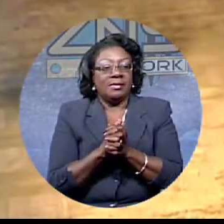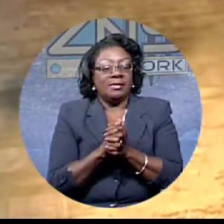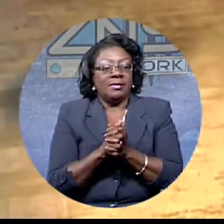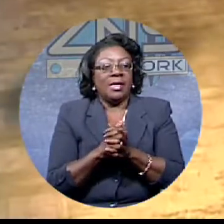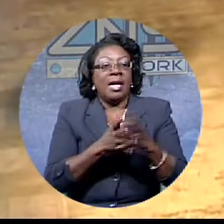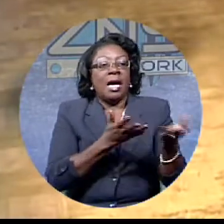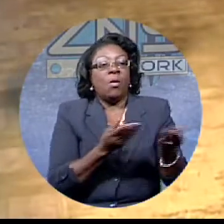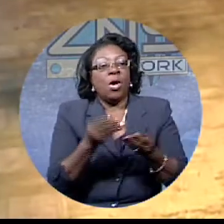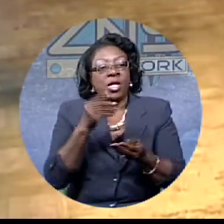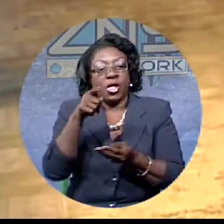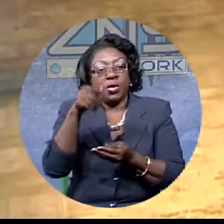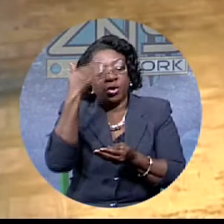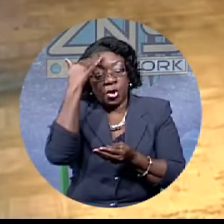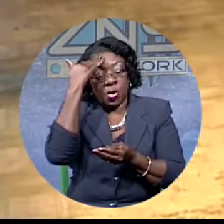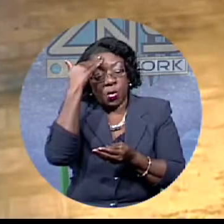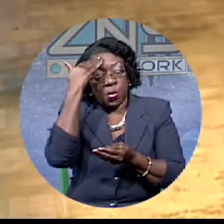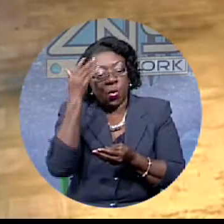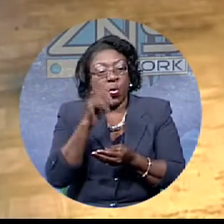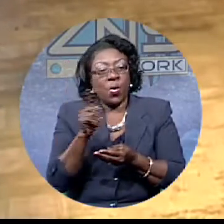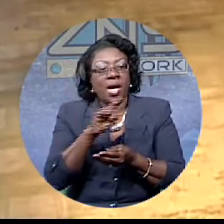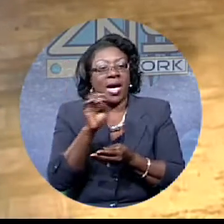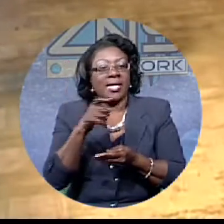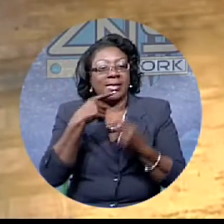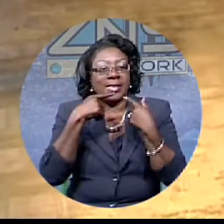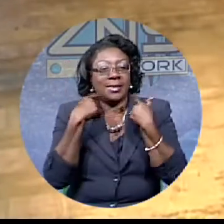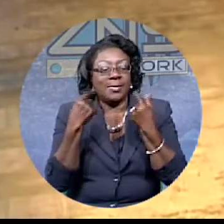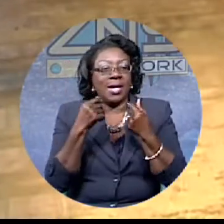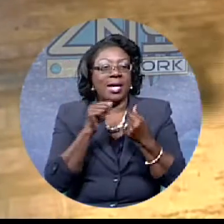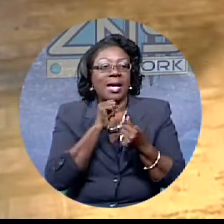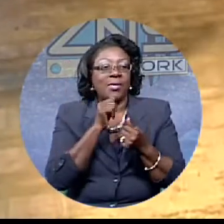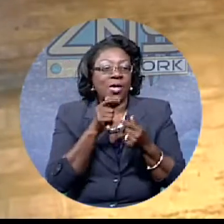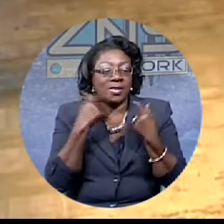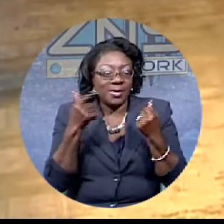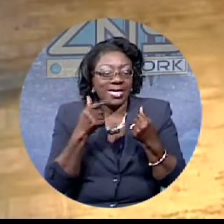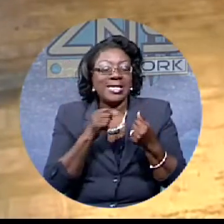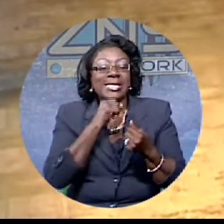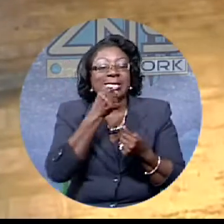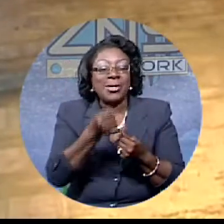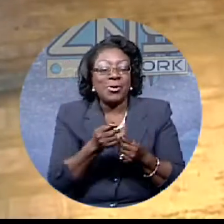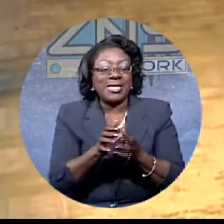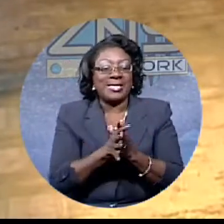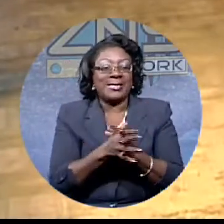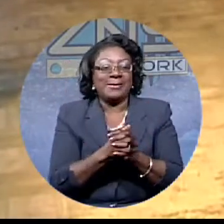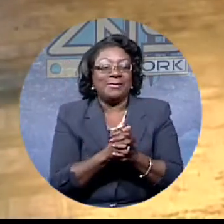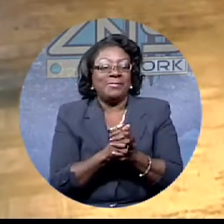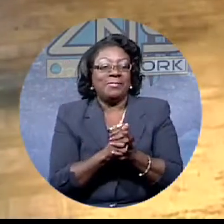And I want you to know, whereas they smiled, I'm not, I'm deadly serious.